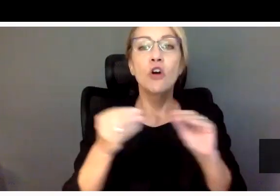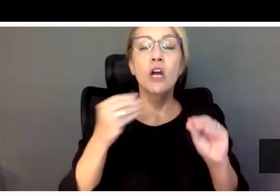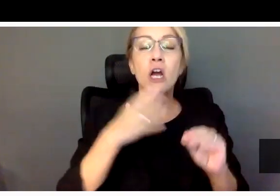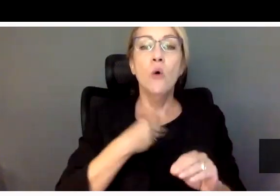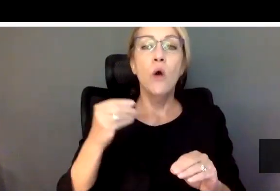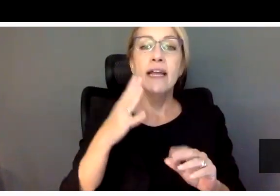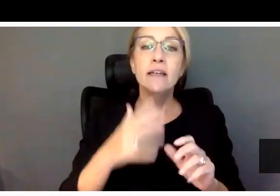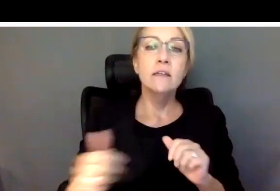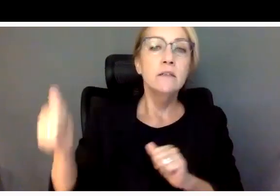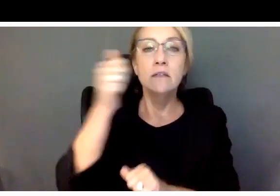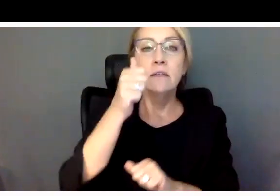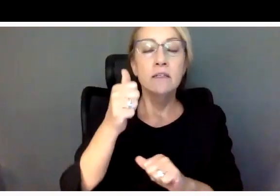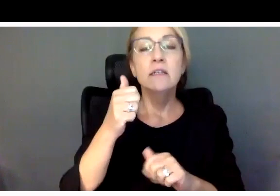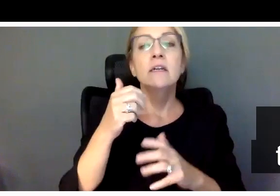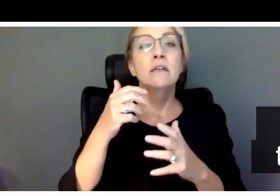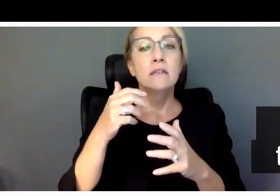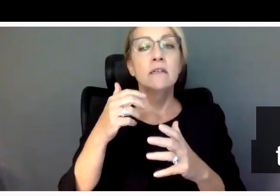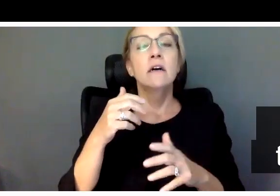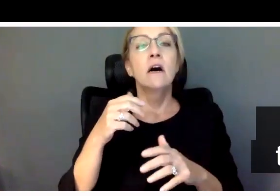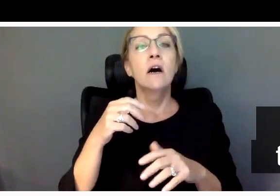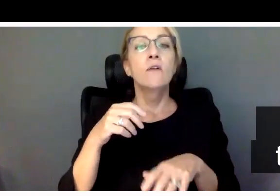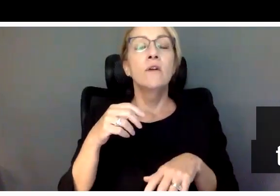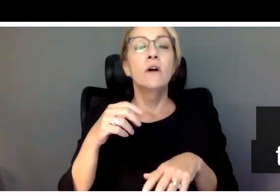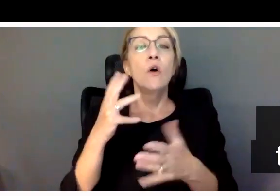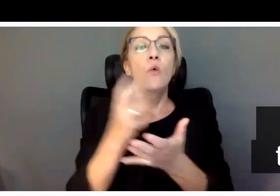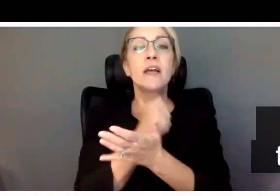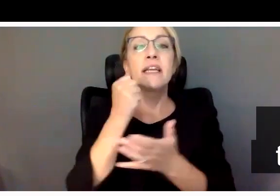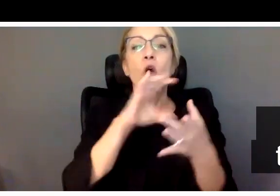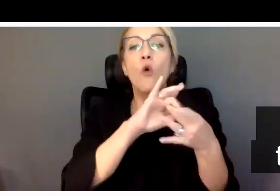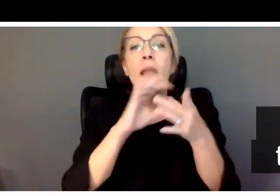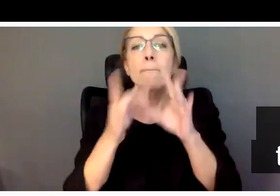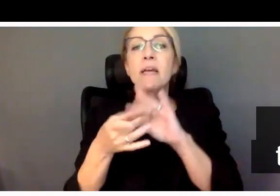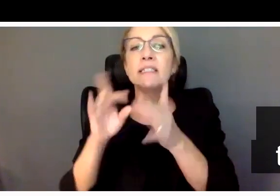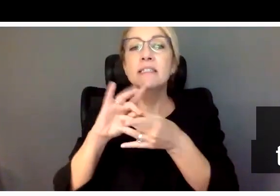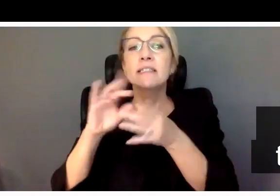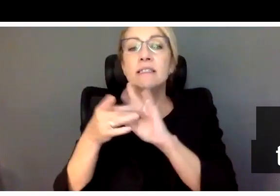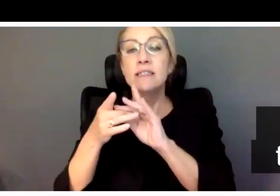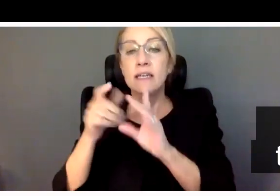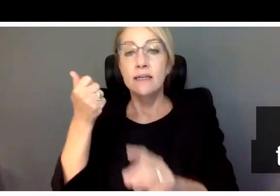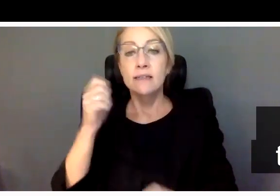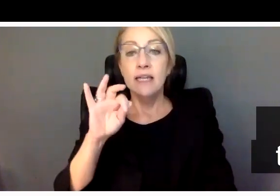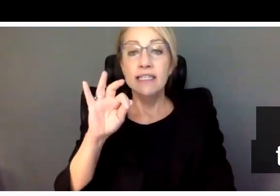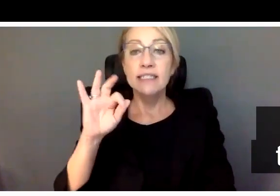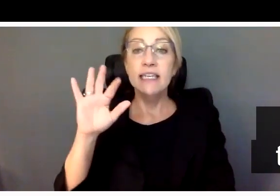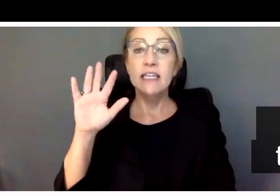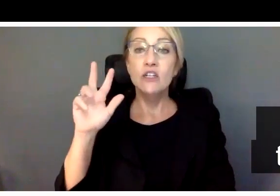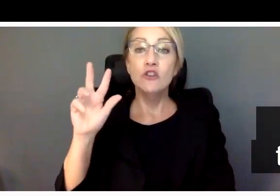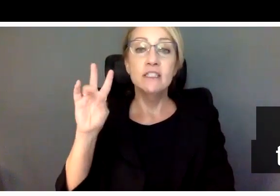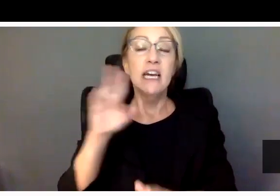over and over. Daddy Boo taught my dad that racism was a